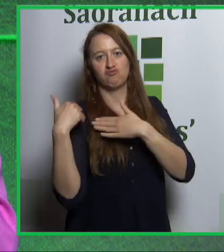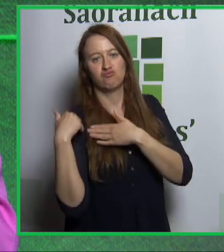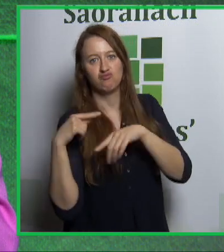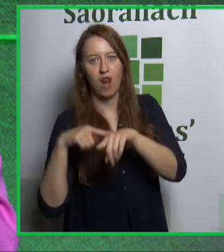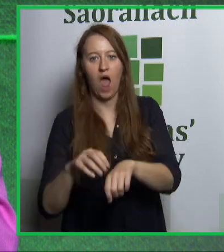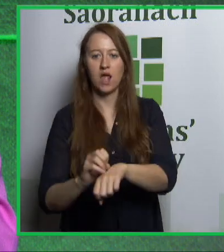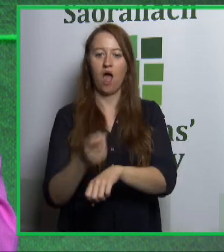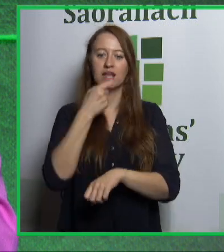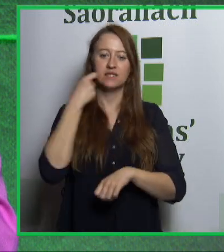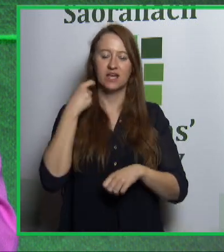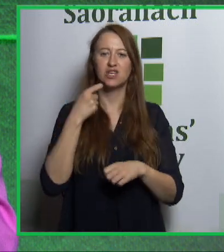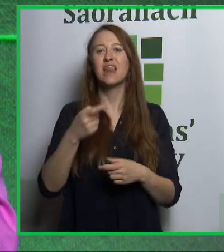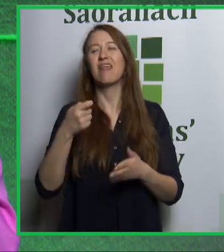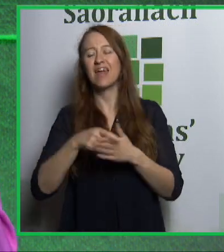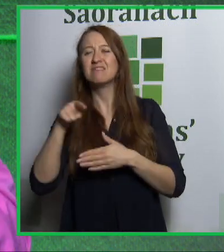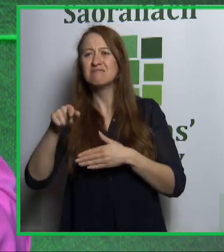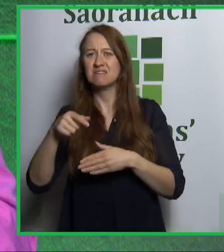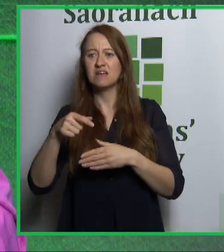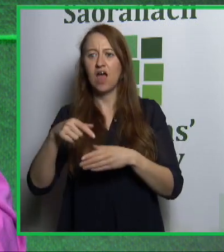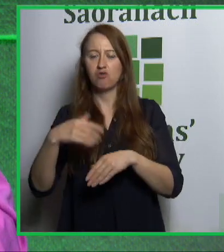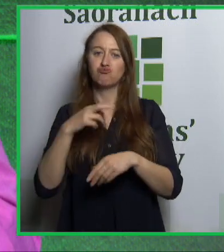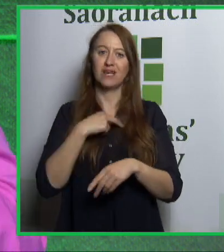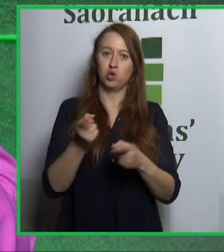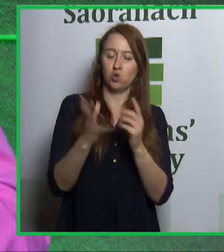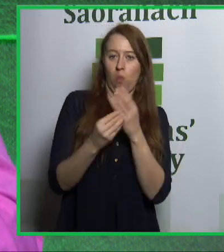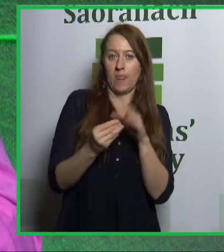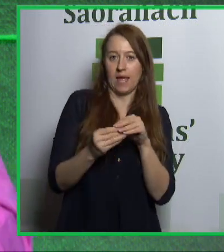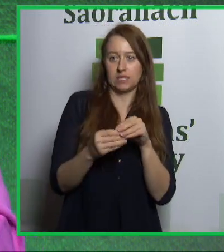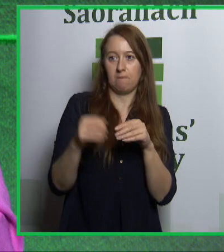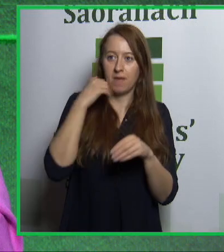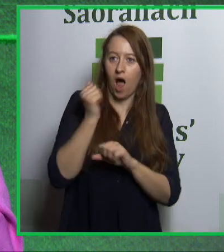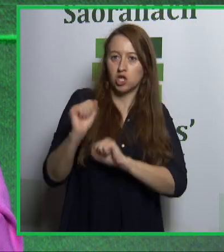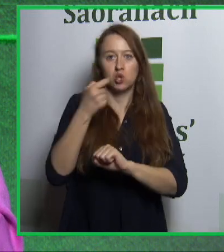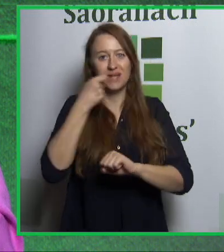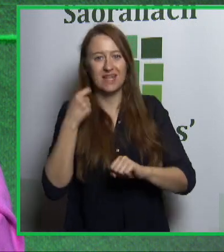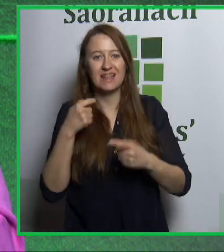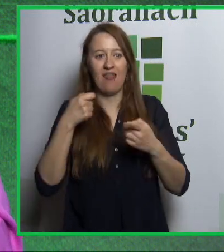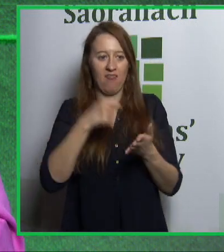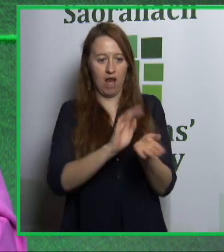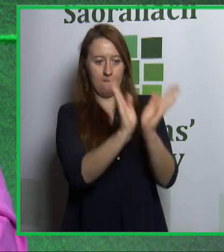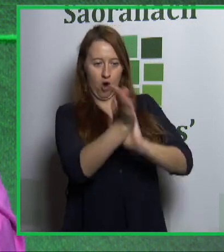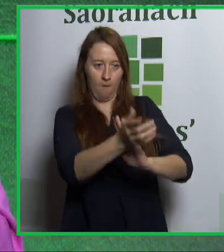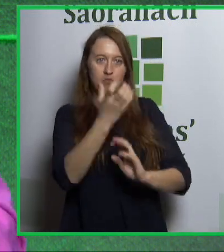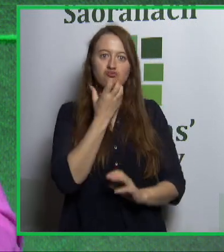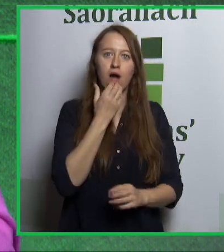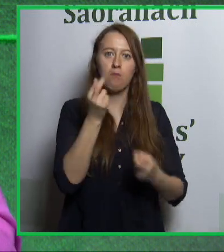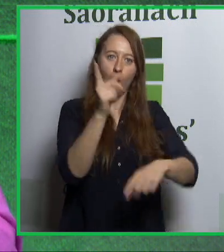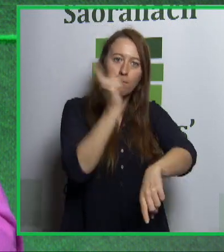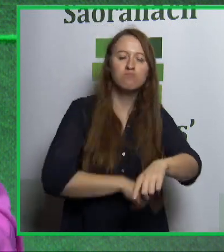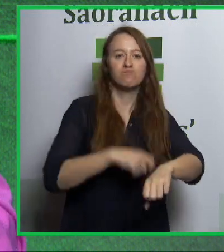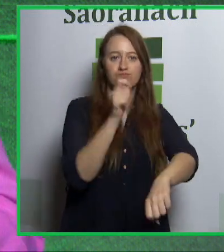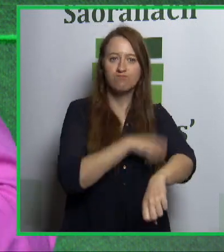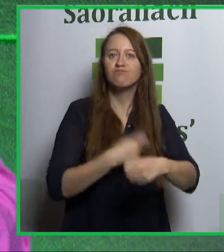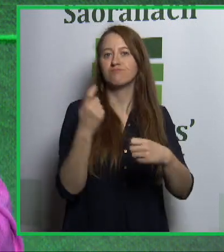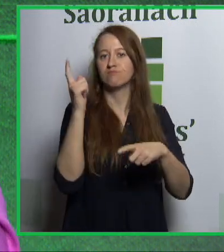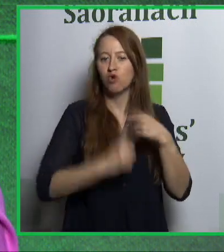criminality, and then you get criminalised for it, so that like it continues then throughout your life, because your criminal record is not something that you can actually forget about. It,